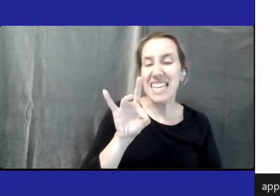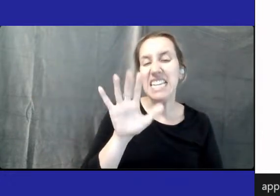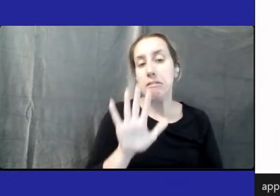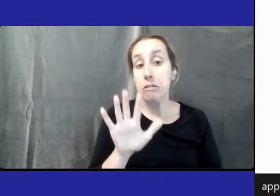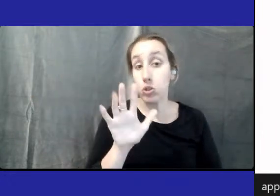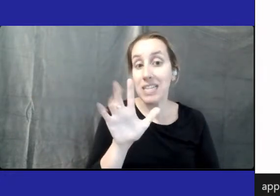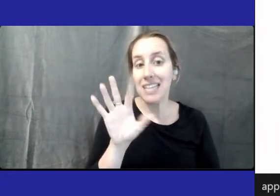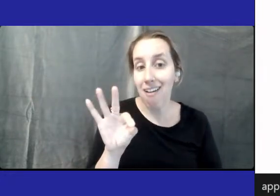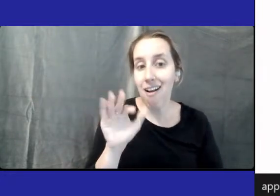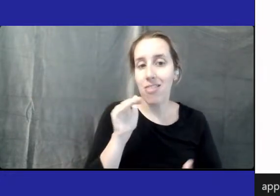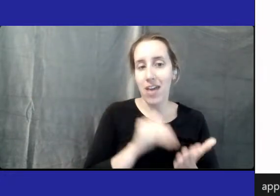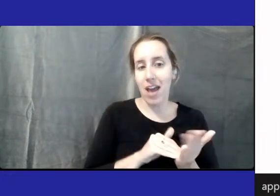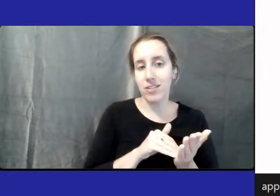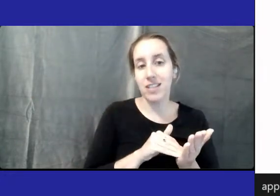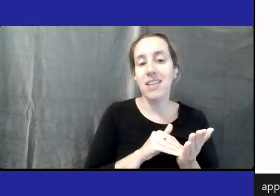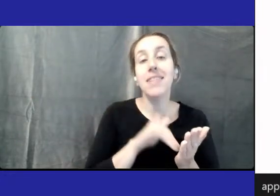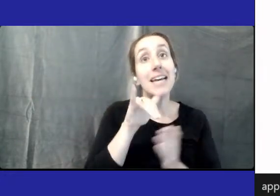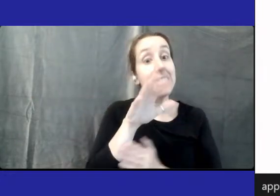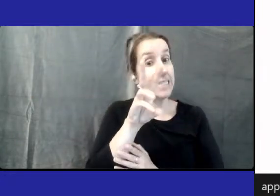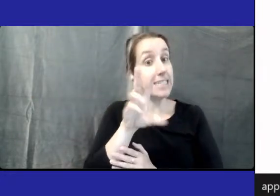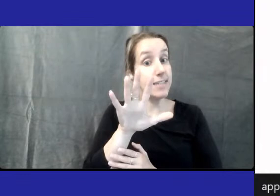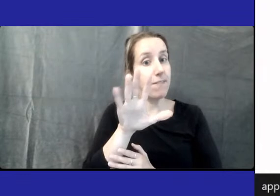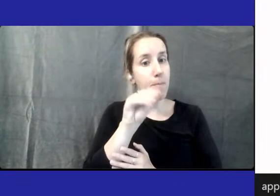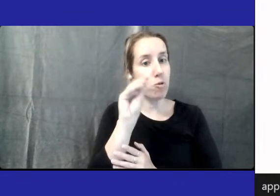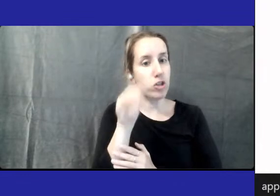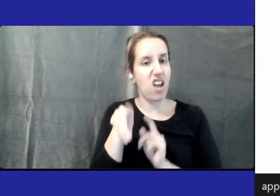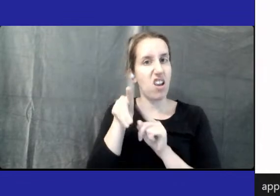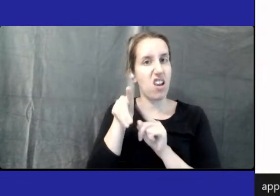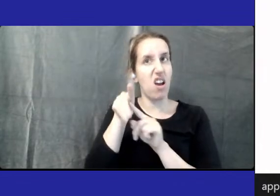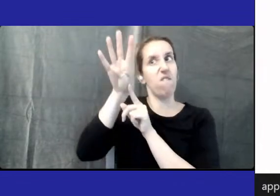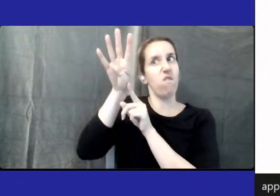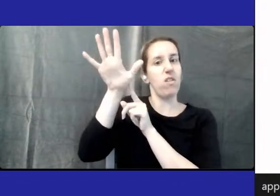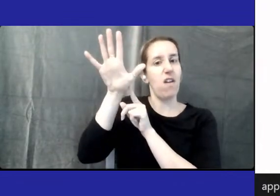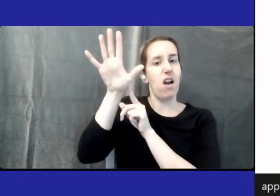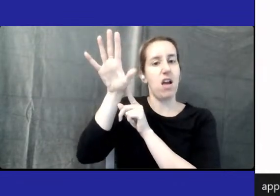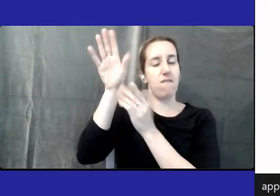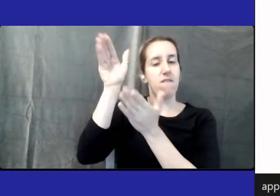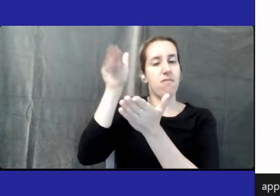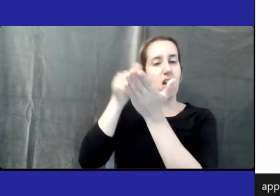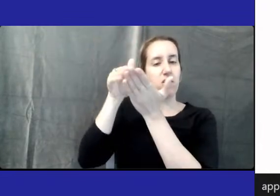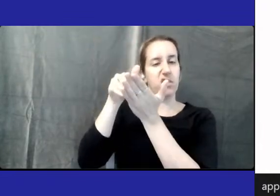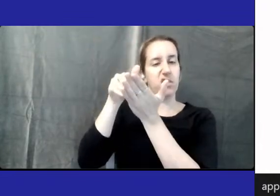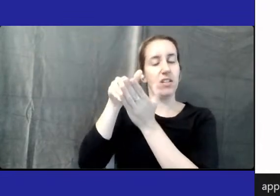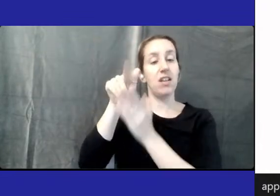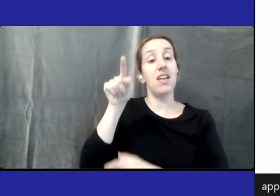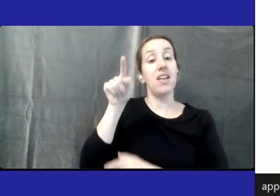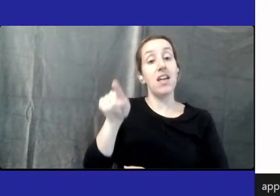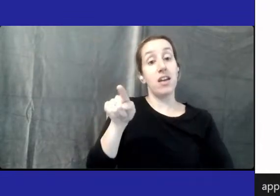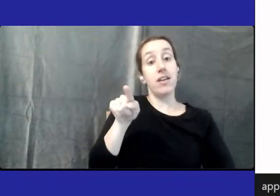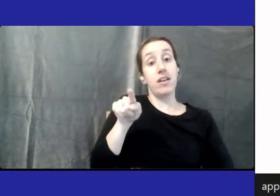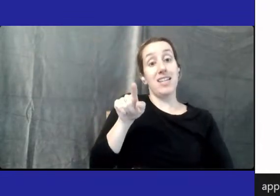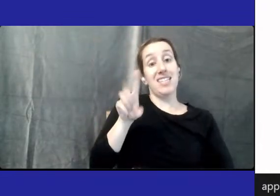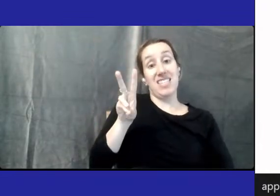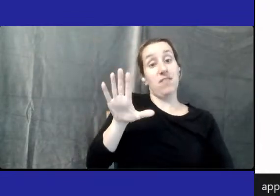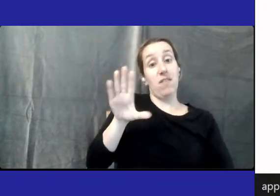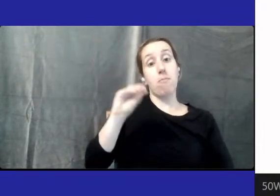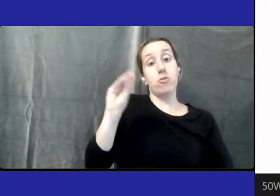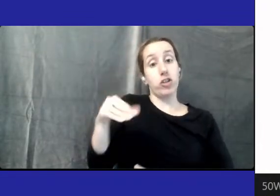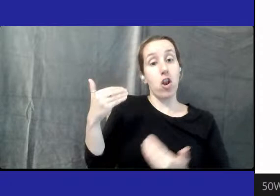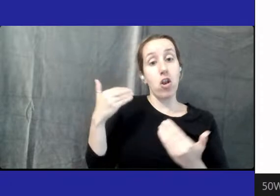to 65%, have actually recertified, which then leaves